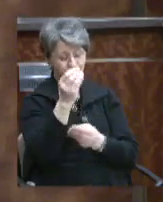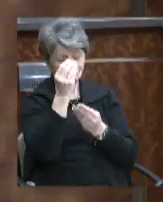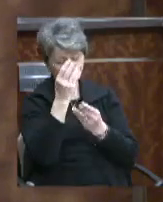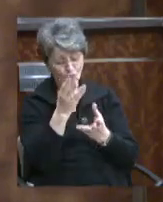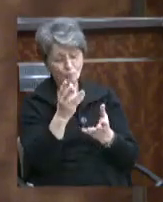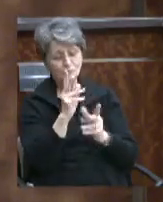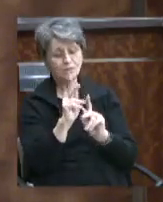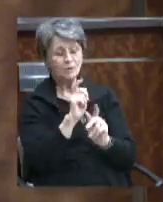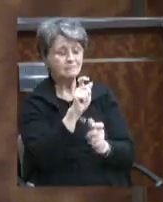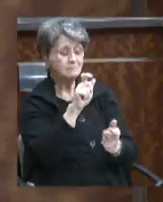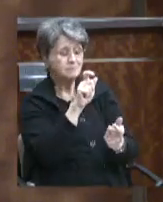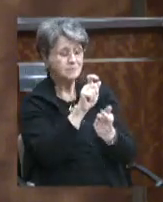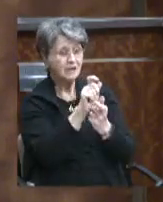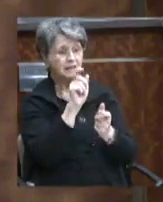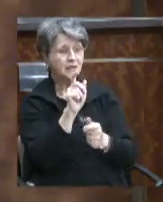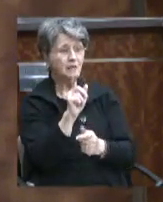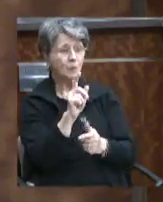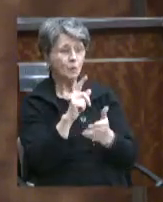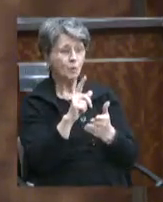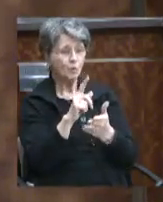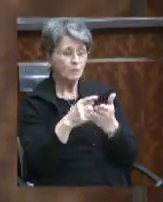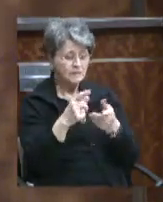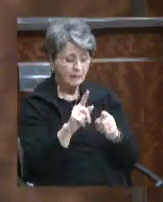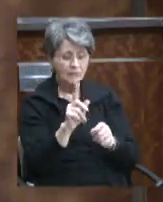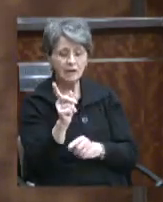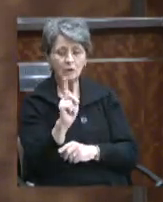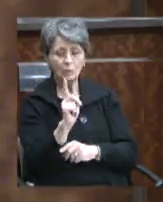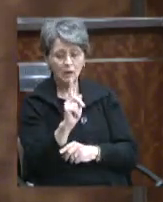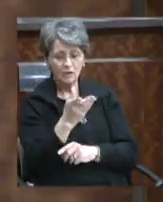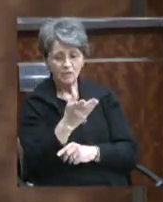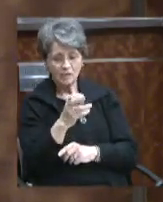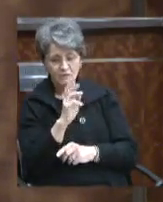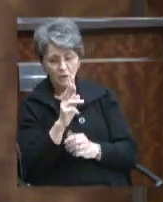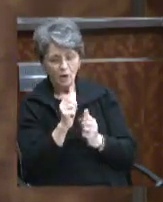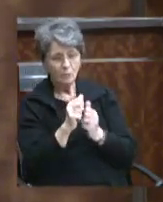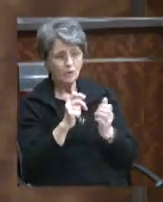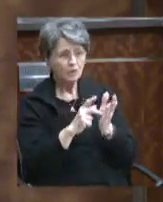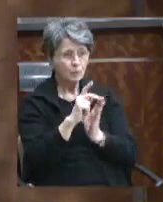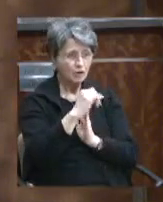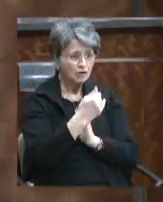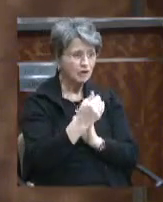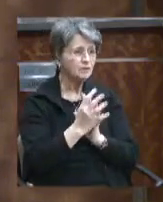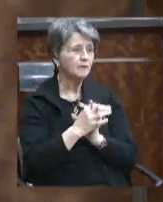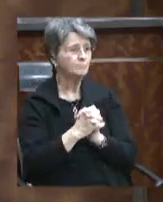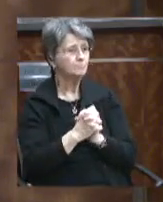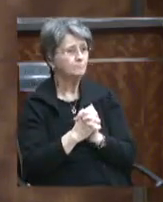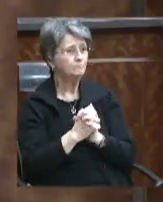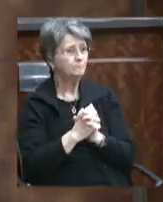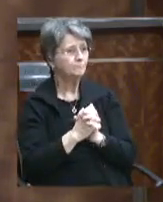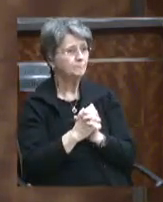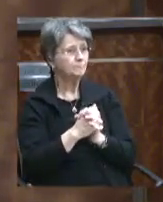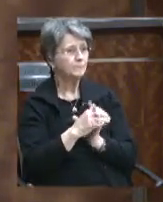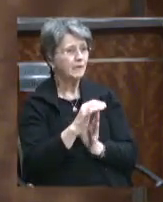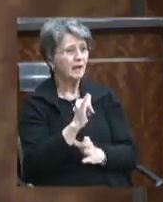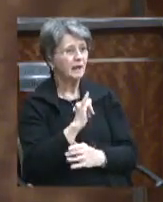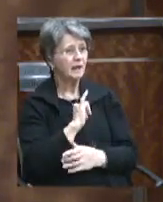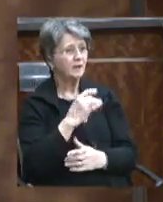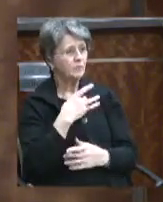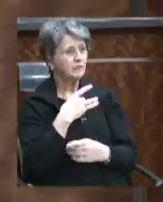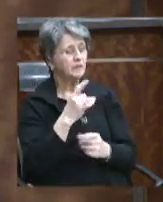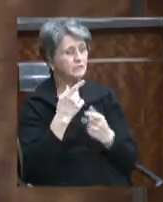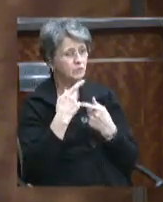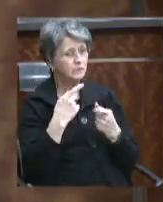where the project is and where it's headed. I'd like to announce that